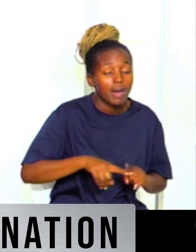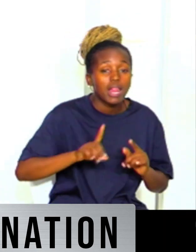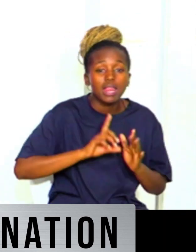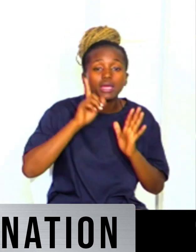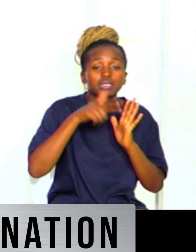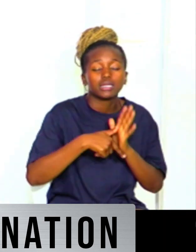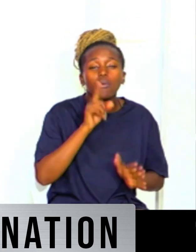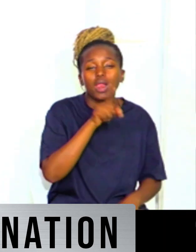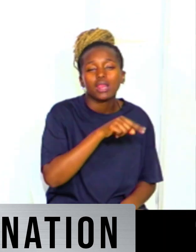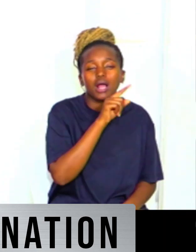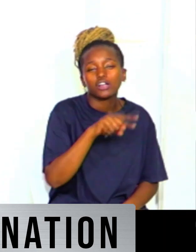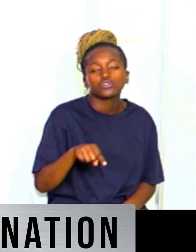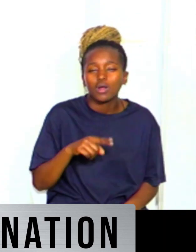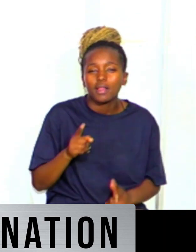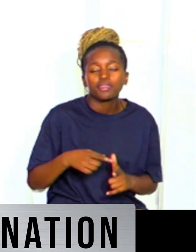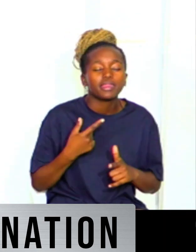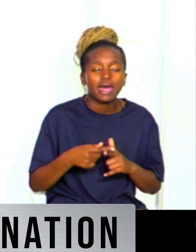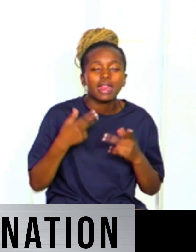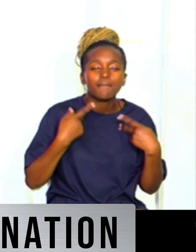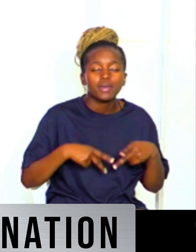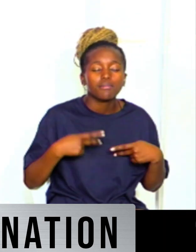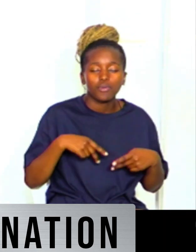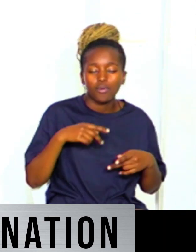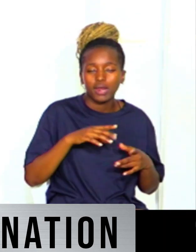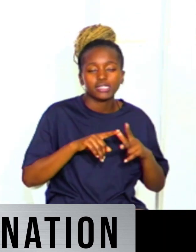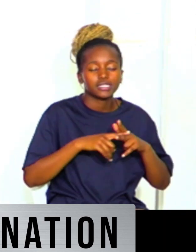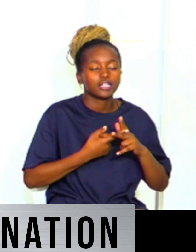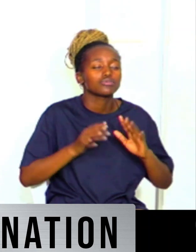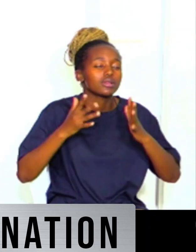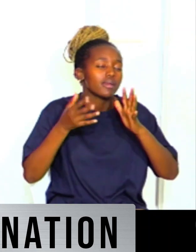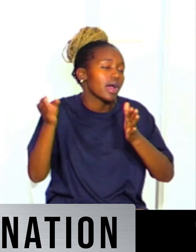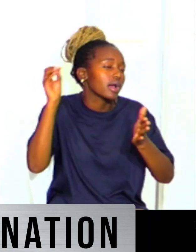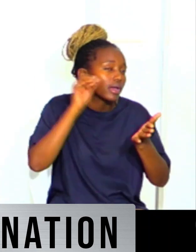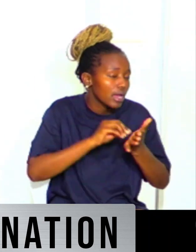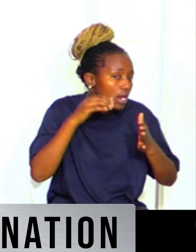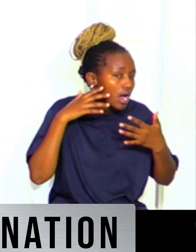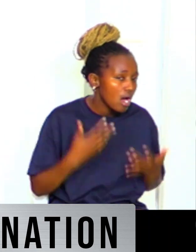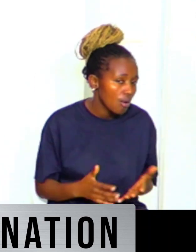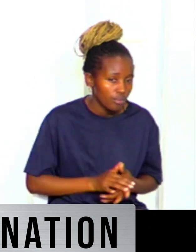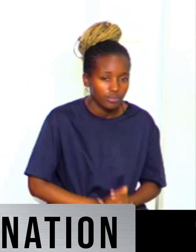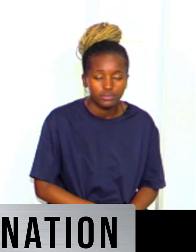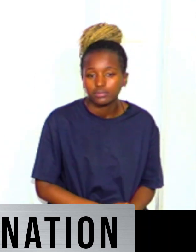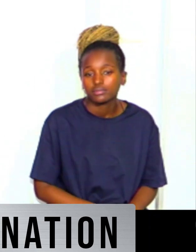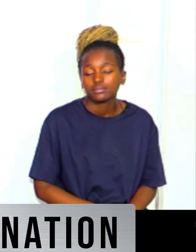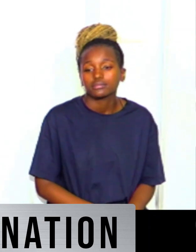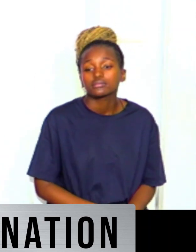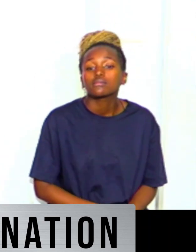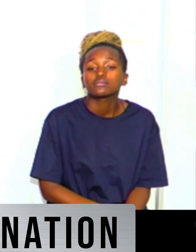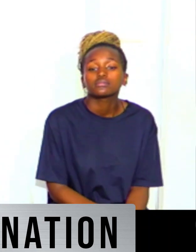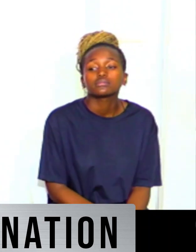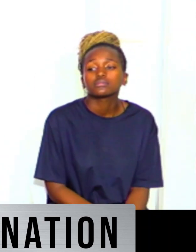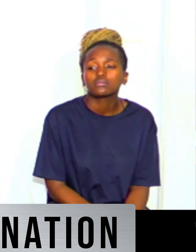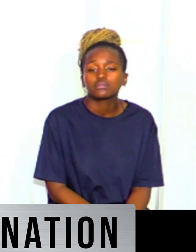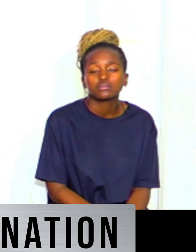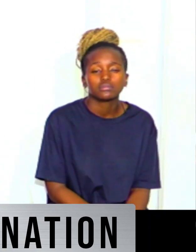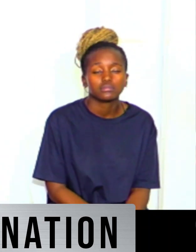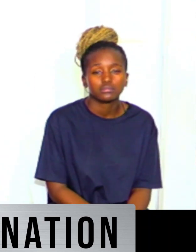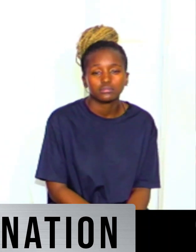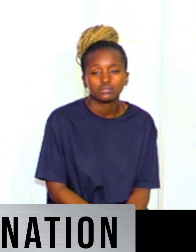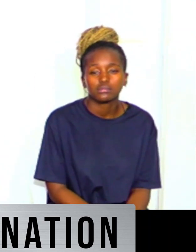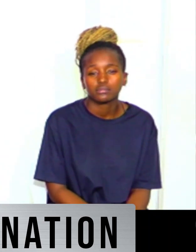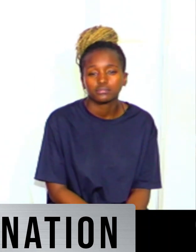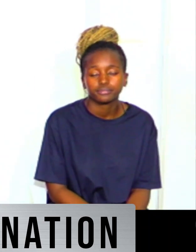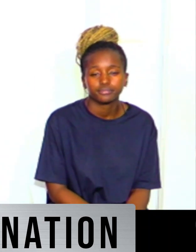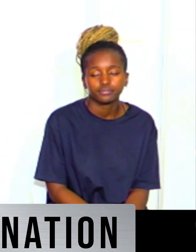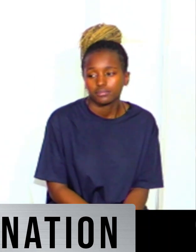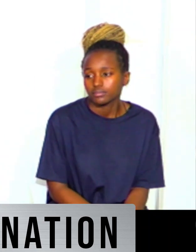deal, what really happened? The same MP who passed the bill are the same MP who are clapping. What is that?